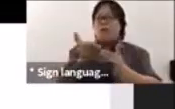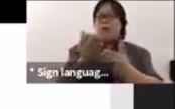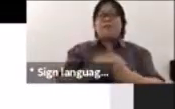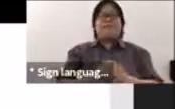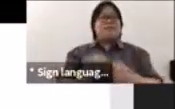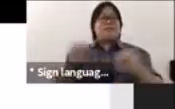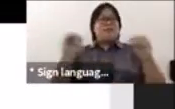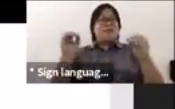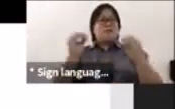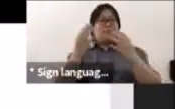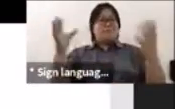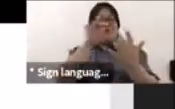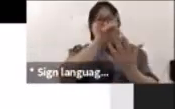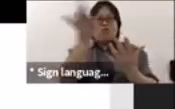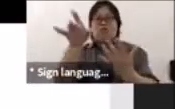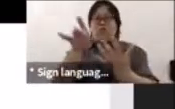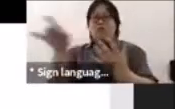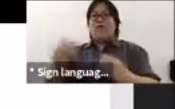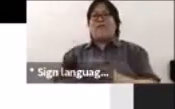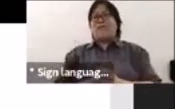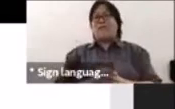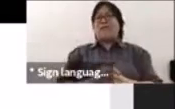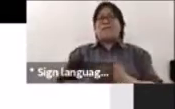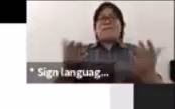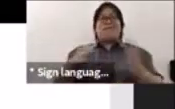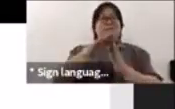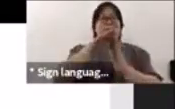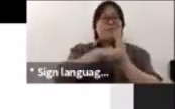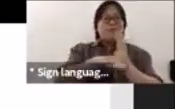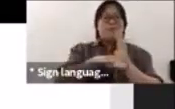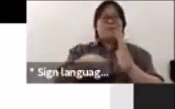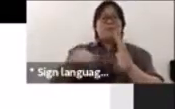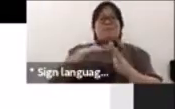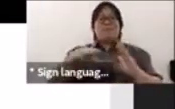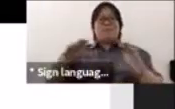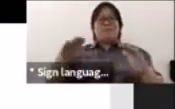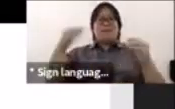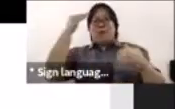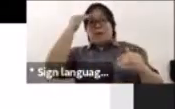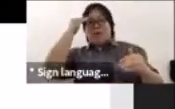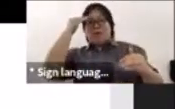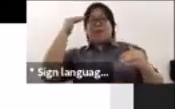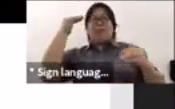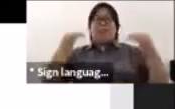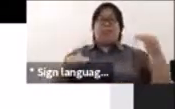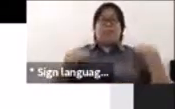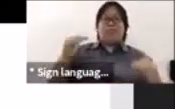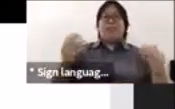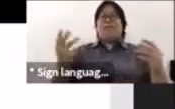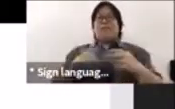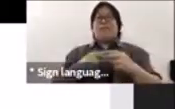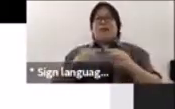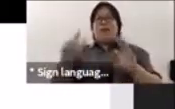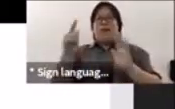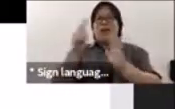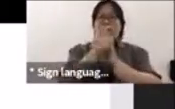much choices. Awareness is pretty low among society and among legal or any